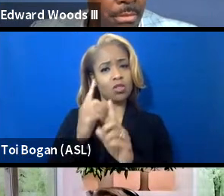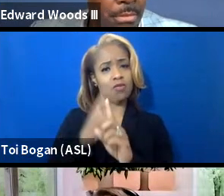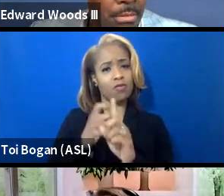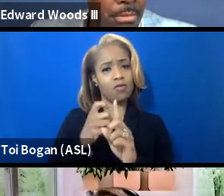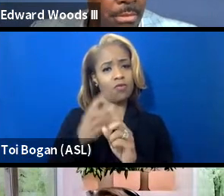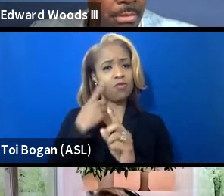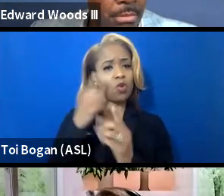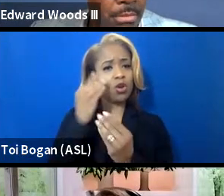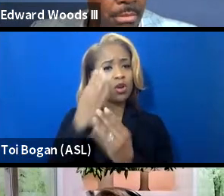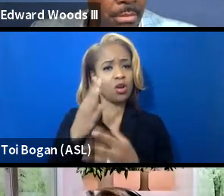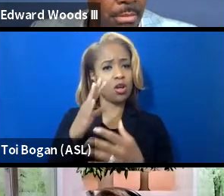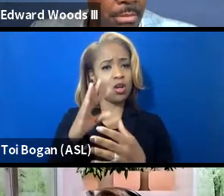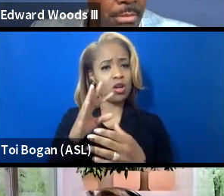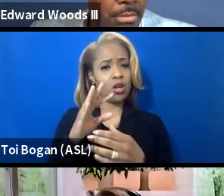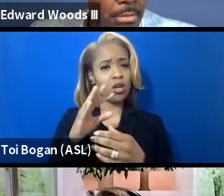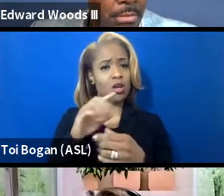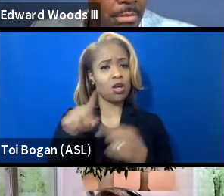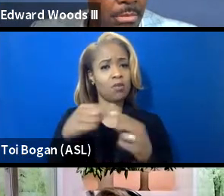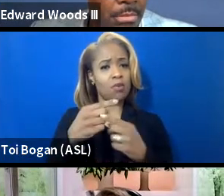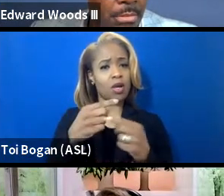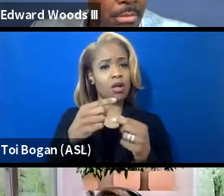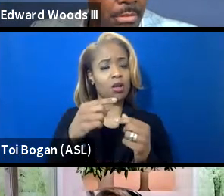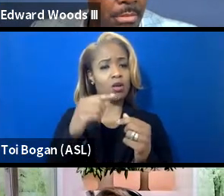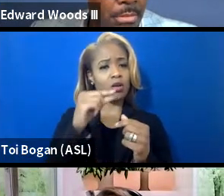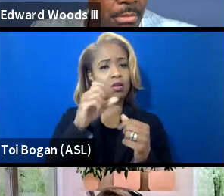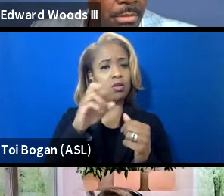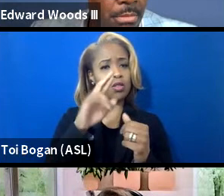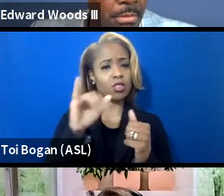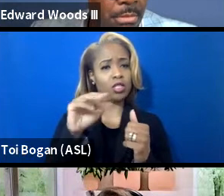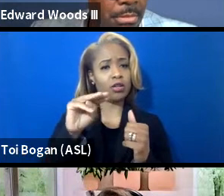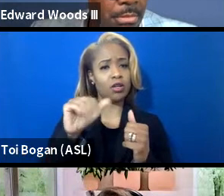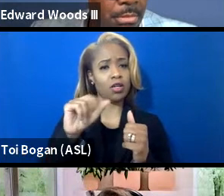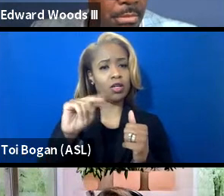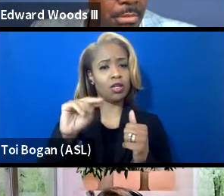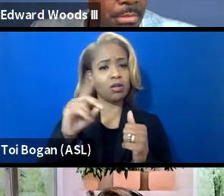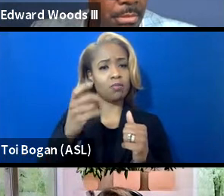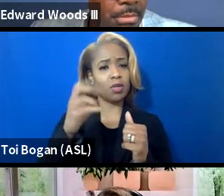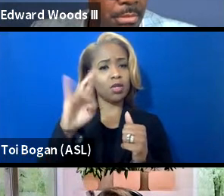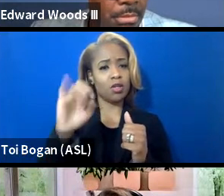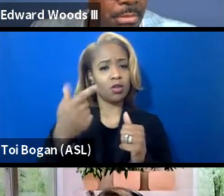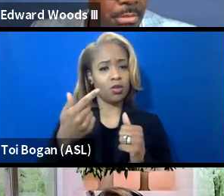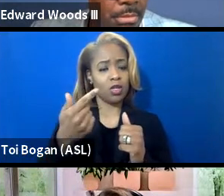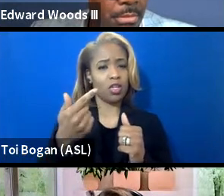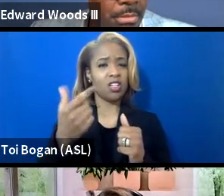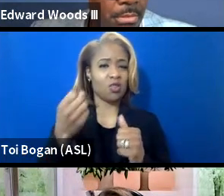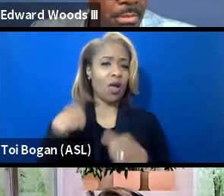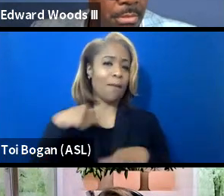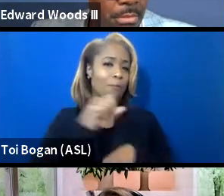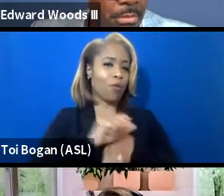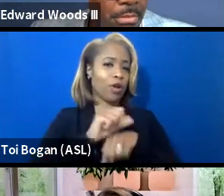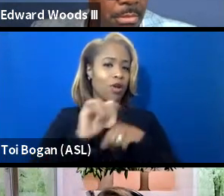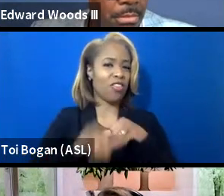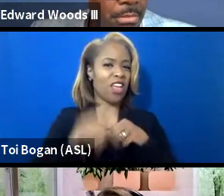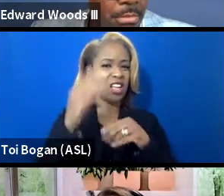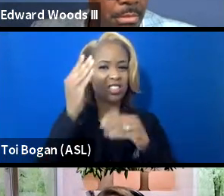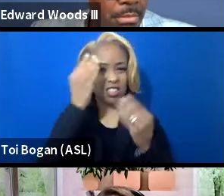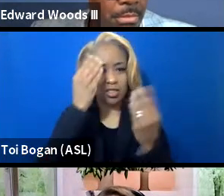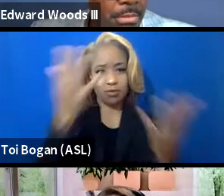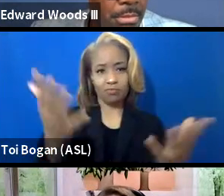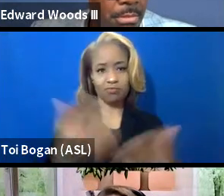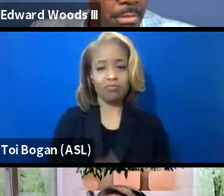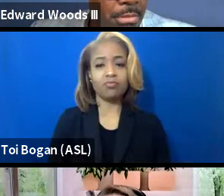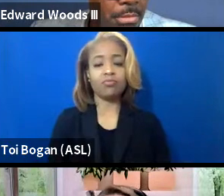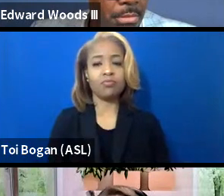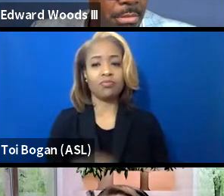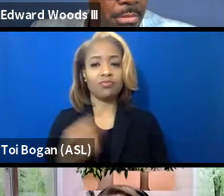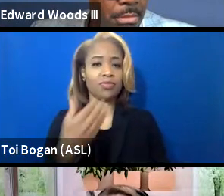for information regarding the prison gerrymandering. So that's another item that I'm working on, just for the benefit of the commission and the public to know. Thank